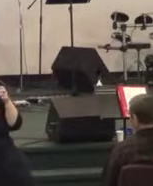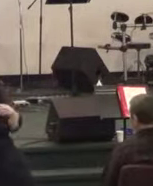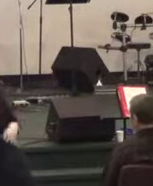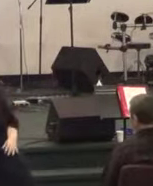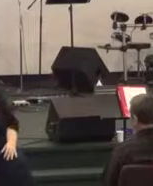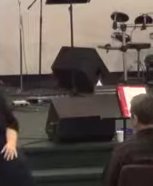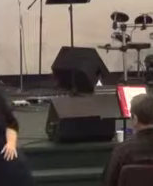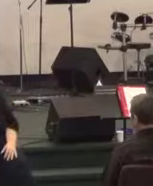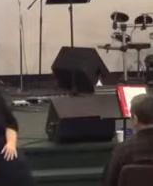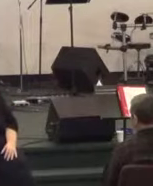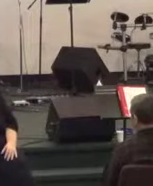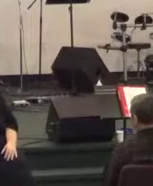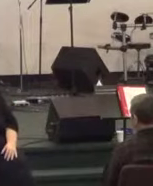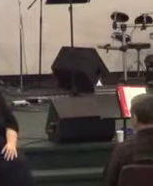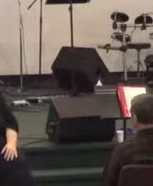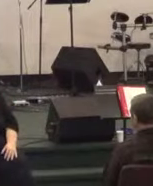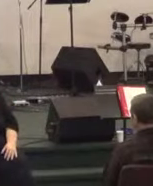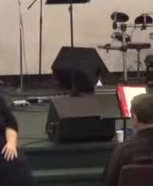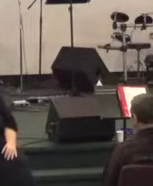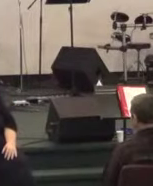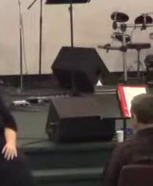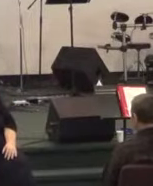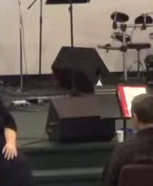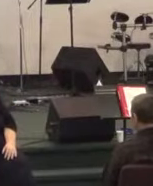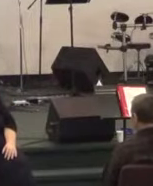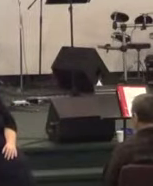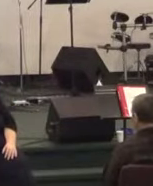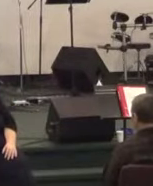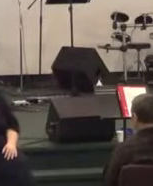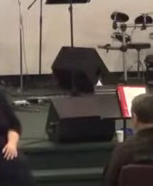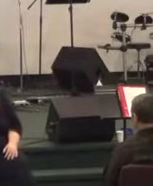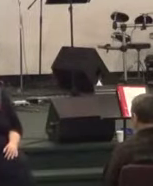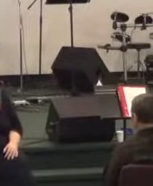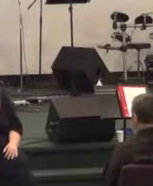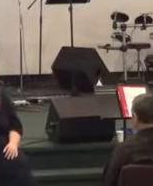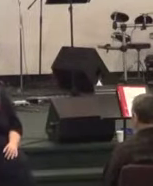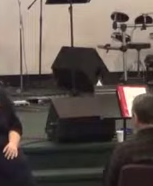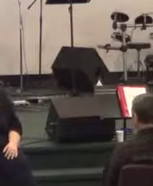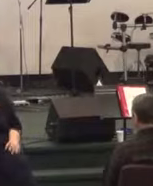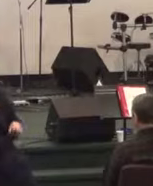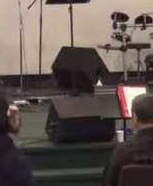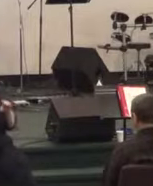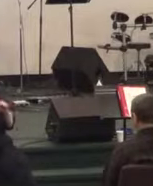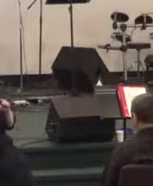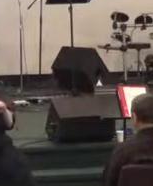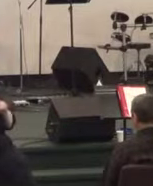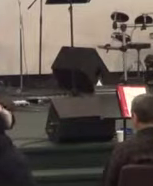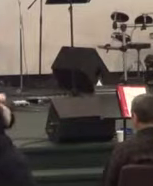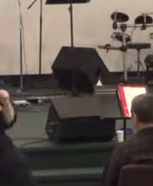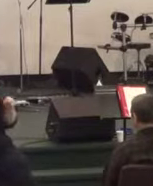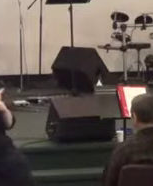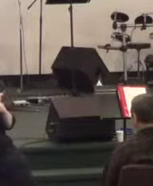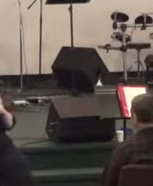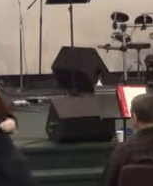amazing. And it's cool. Paul and Barnabas invested a year of their life in that church. There's